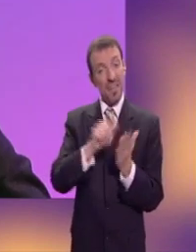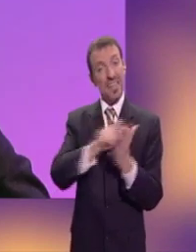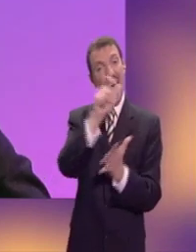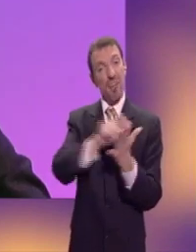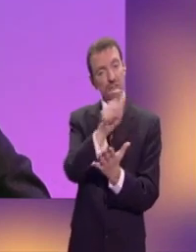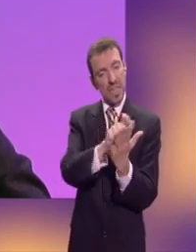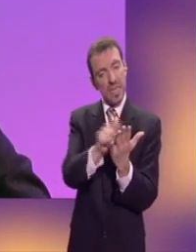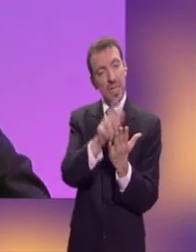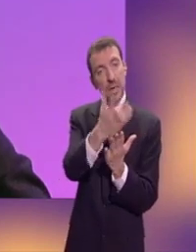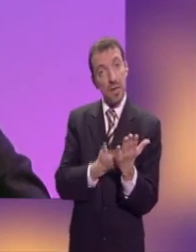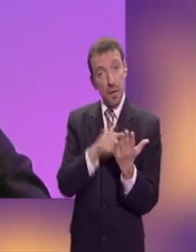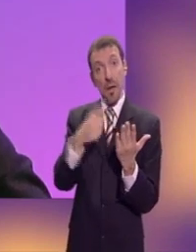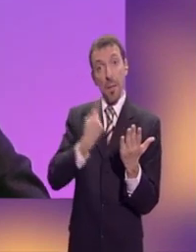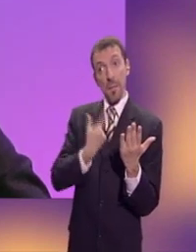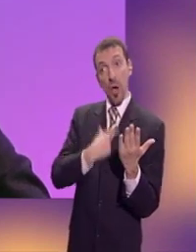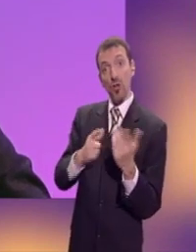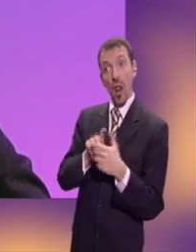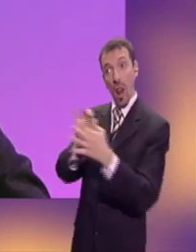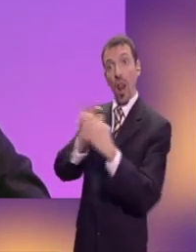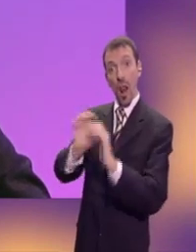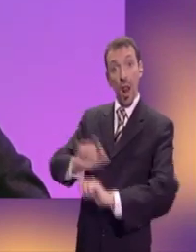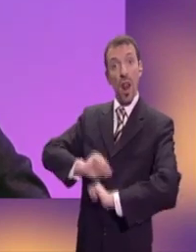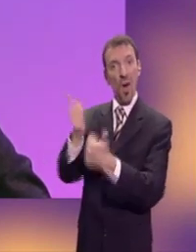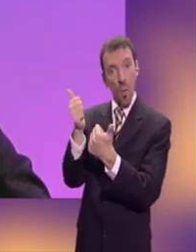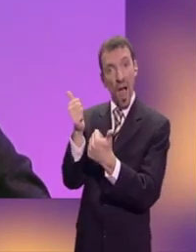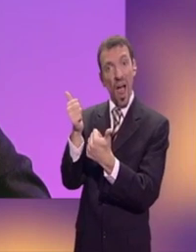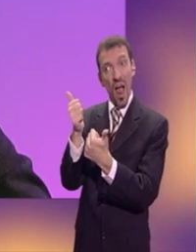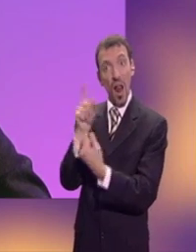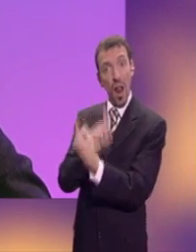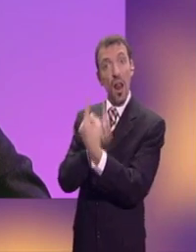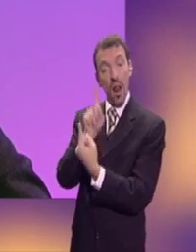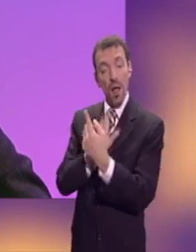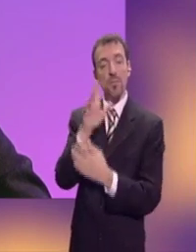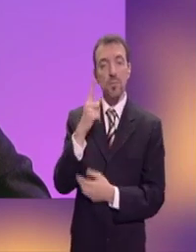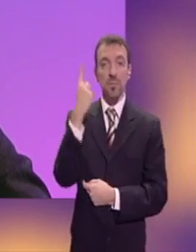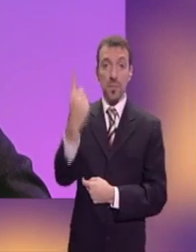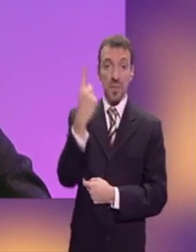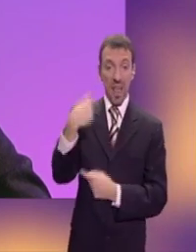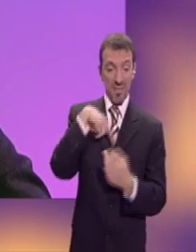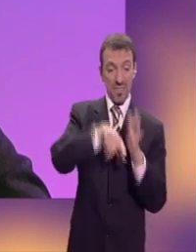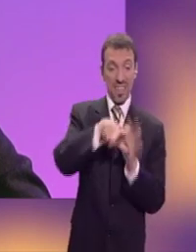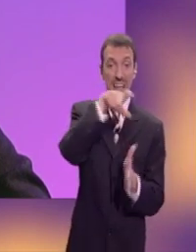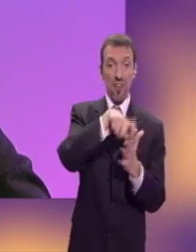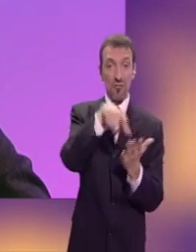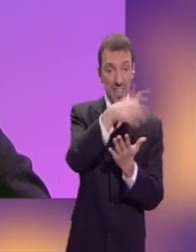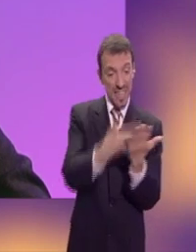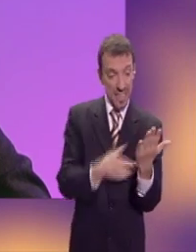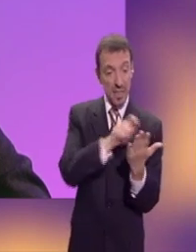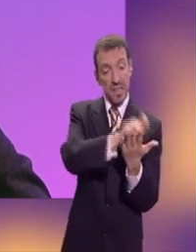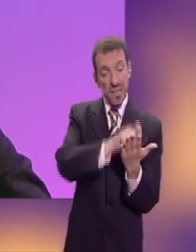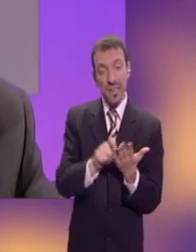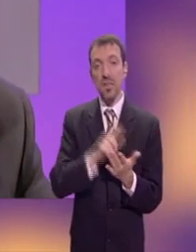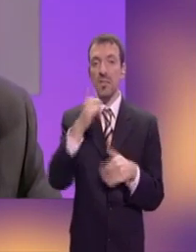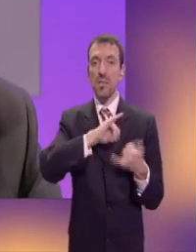on a personal level, you got on extremely well. But he, according to you and your diaries, at times